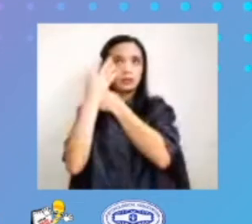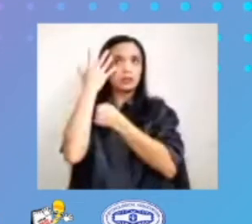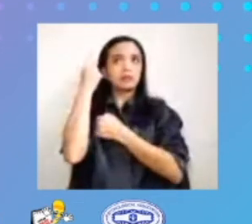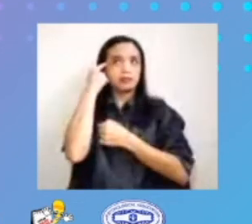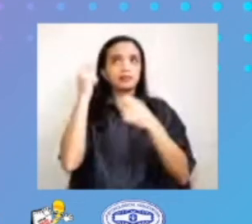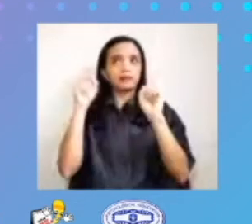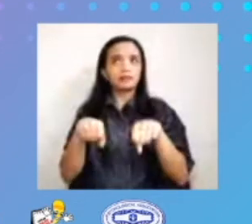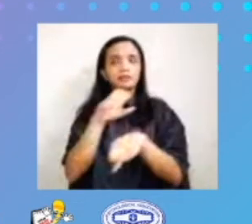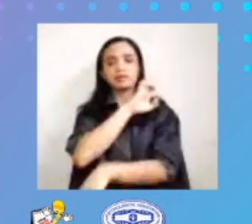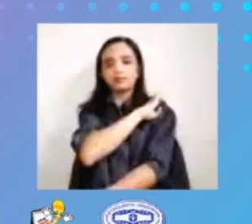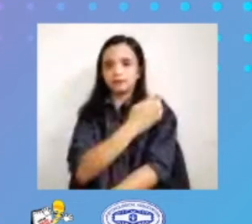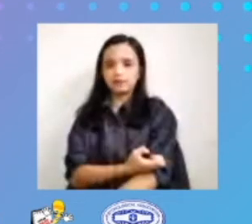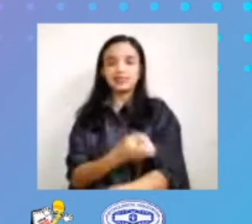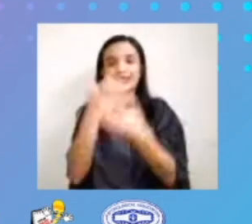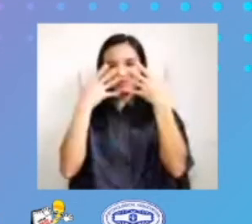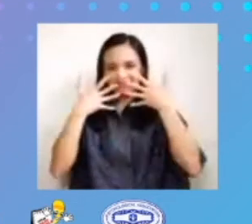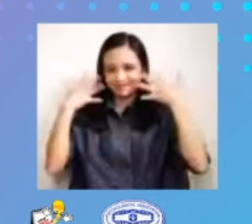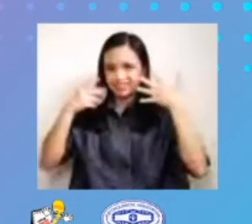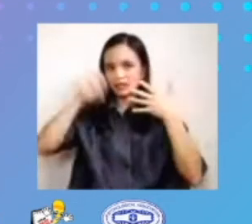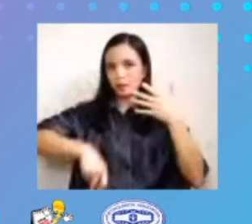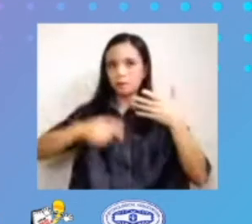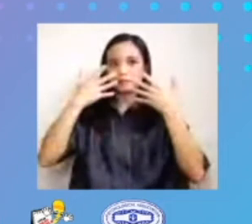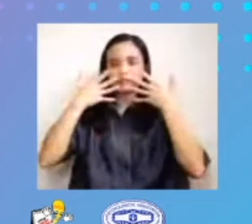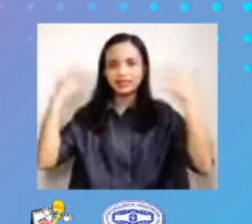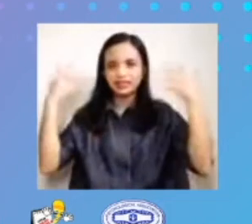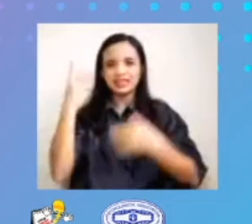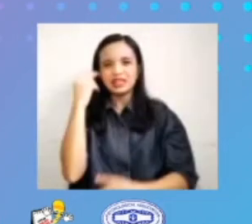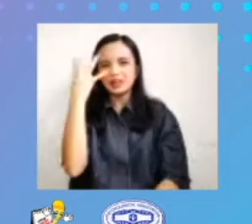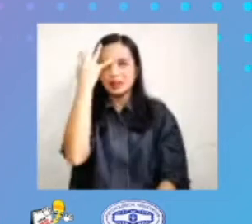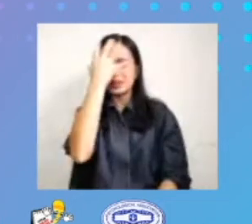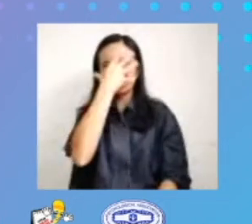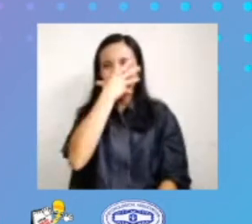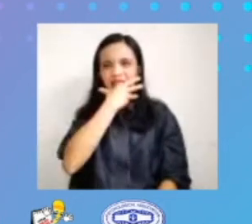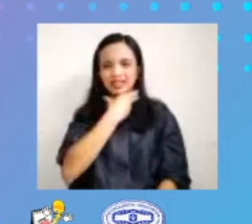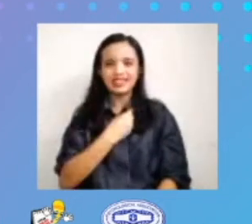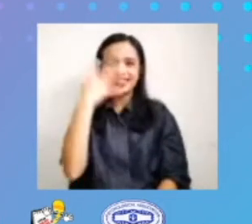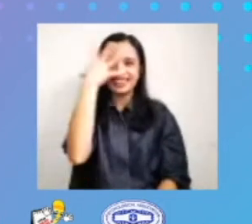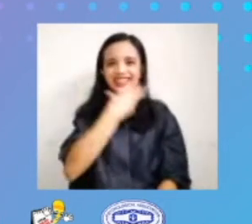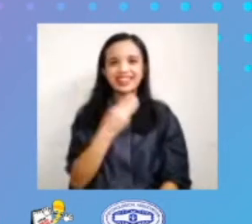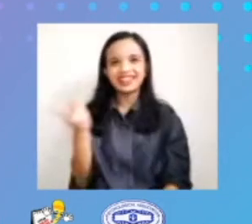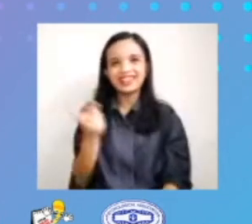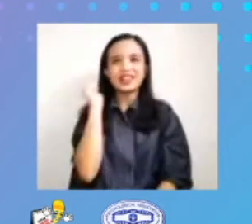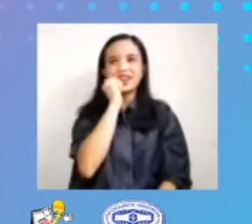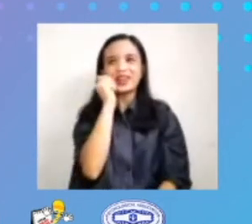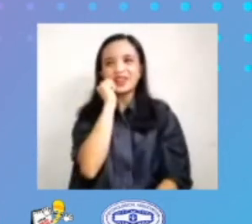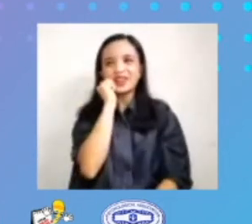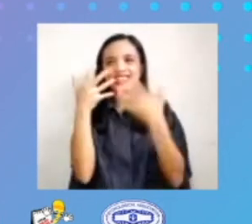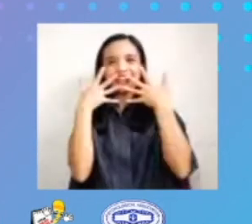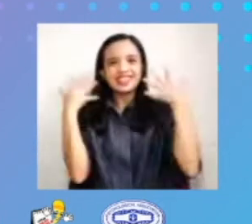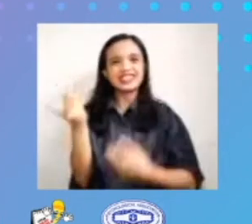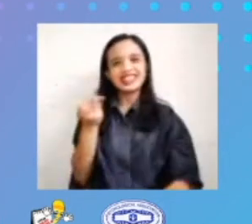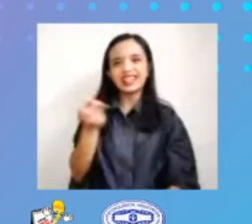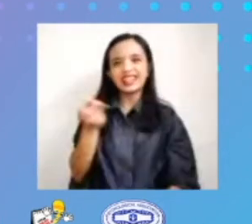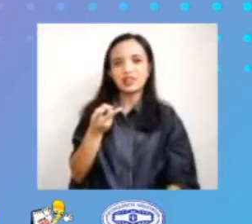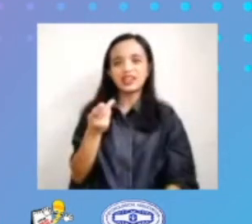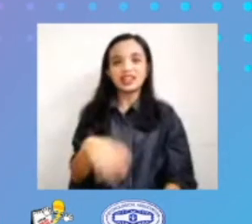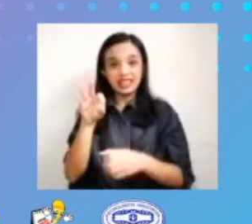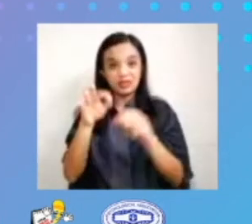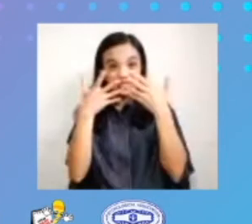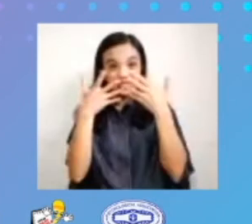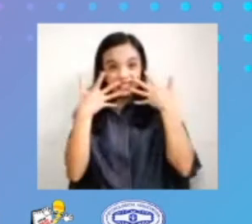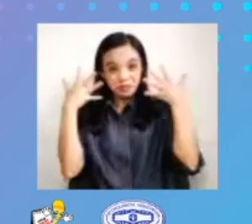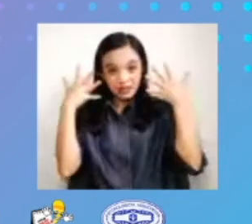stand. You see winners by the way they speak. You see winners by the way they, the posture says it all. And they think that posture